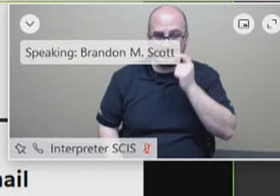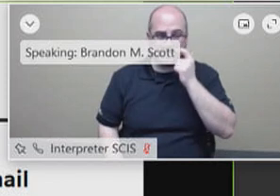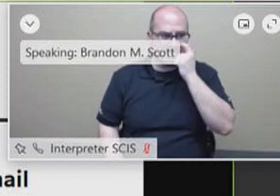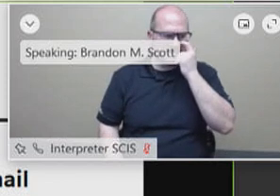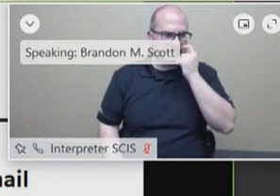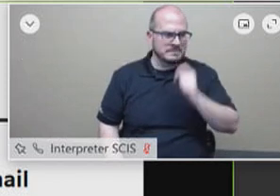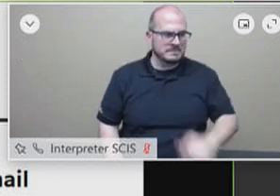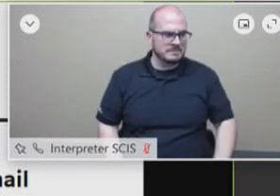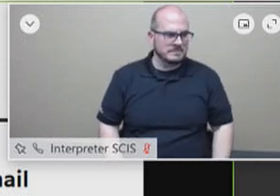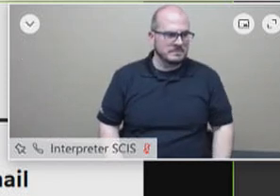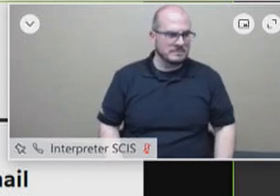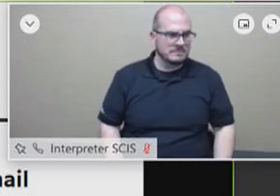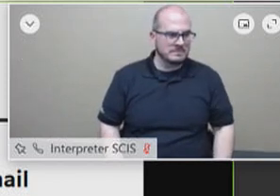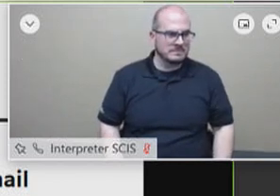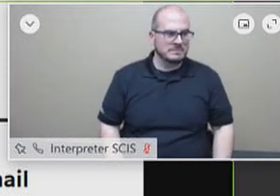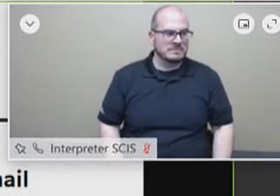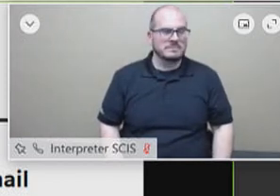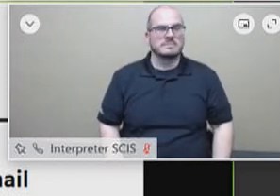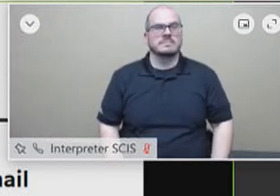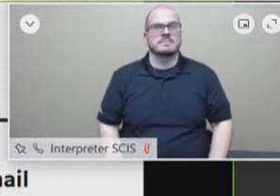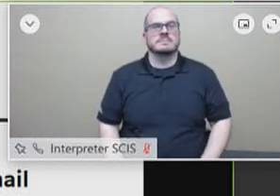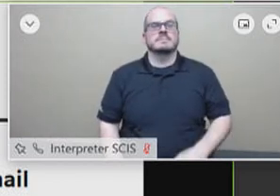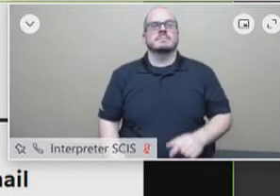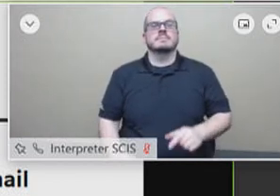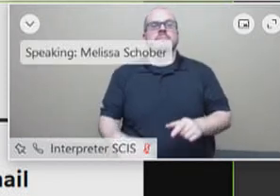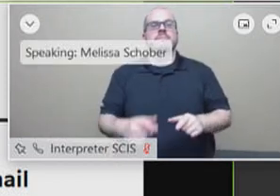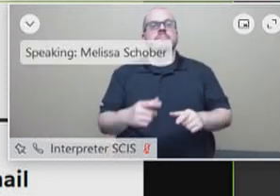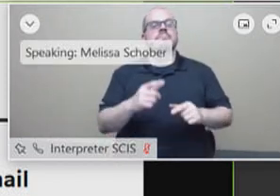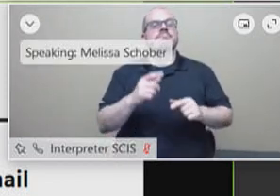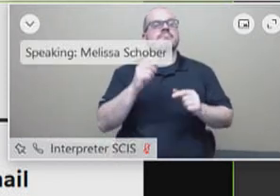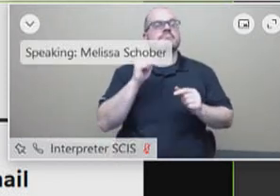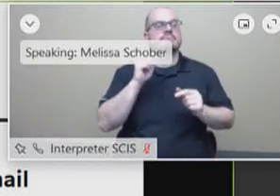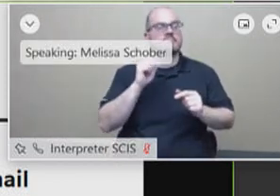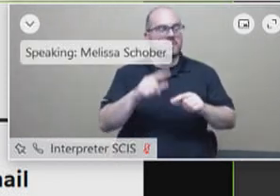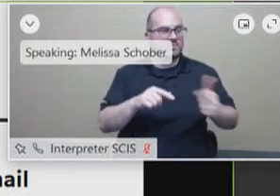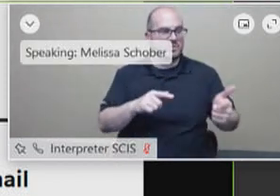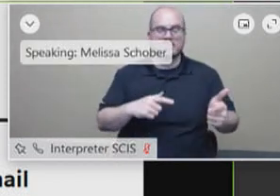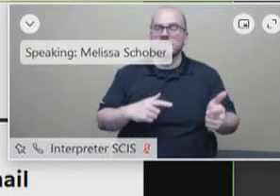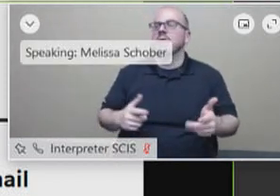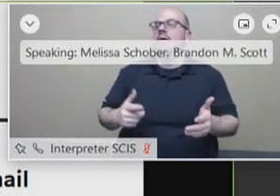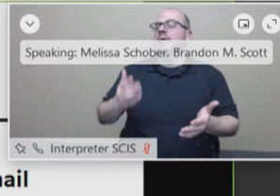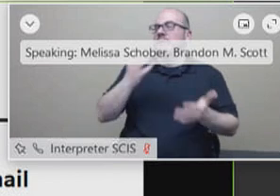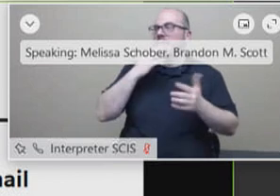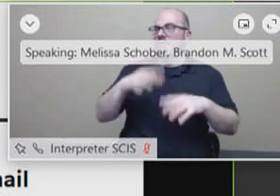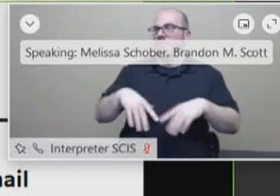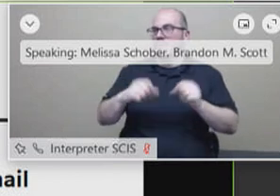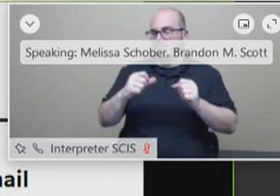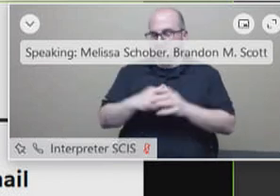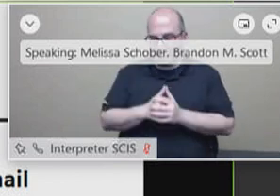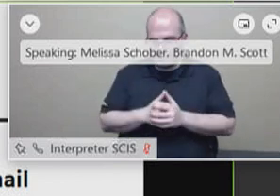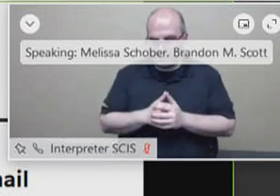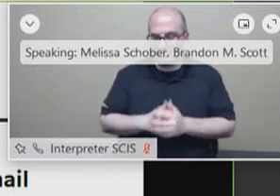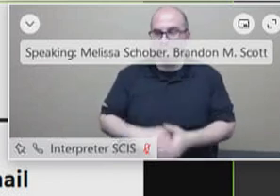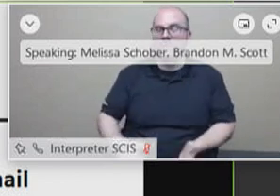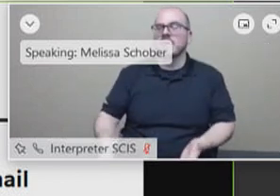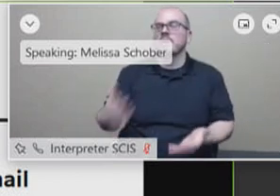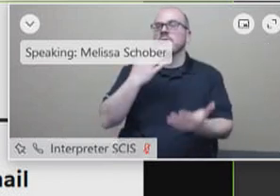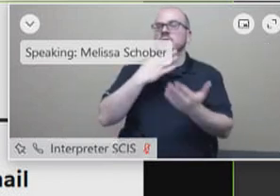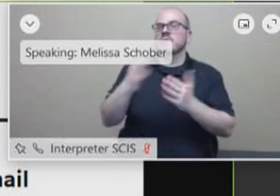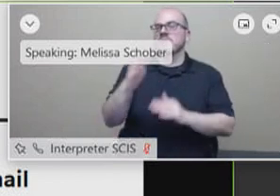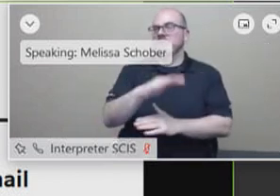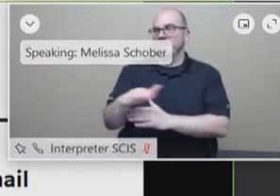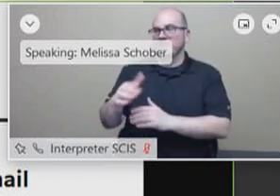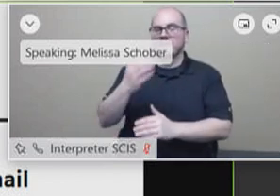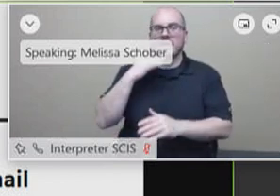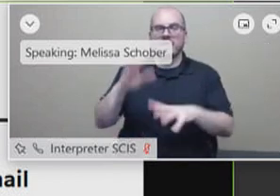I am. Can you hear me? Yep. The floor is yours, Melissa. How are you? I'm well, thank you. So good evening, and thank you for holding